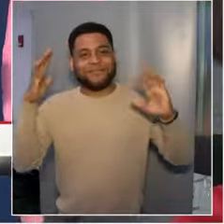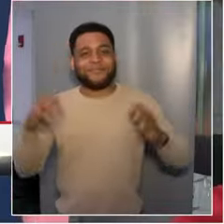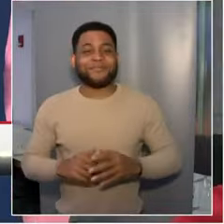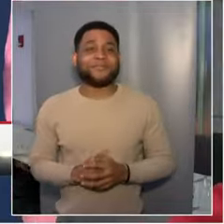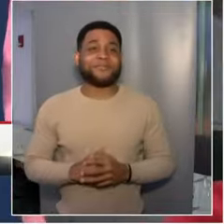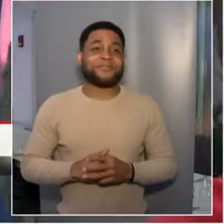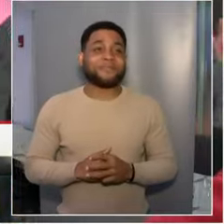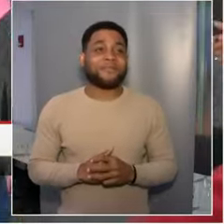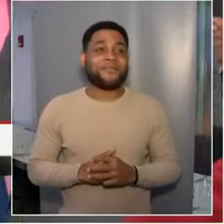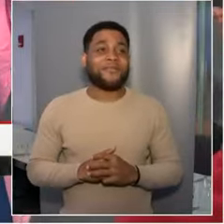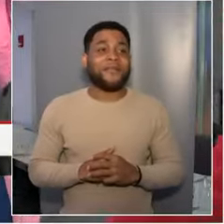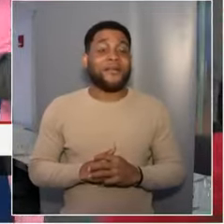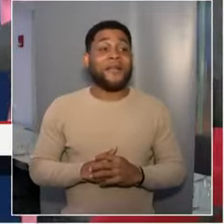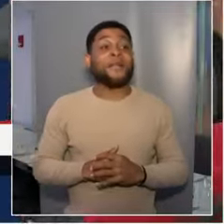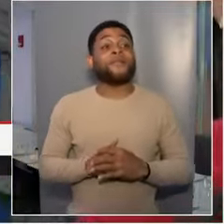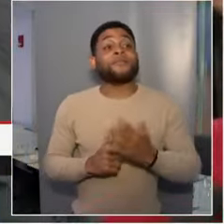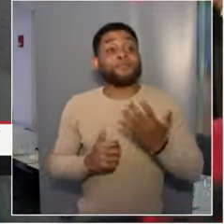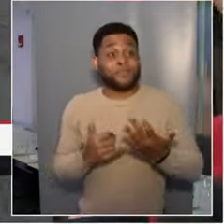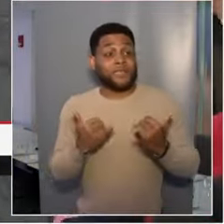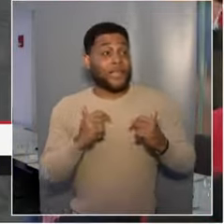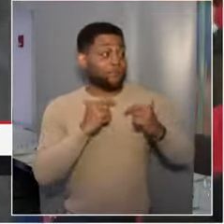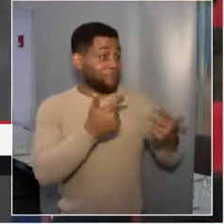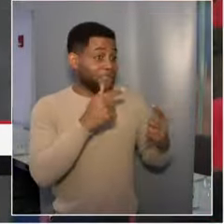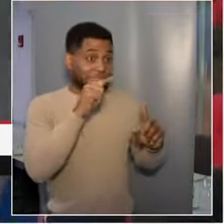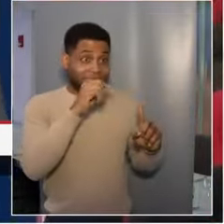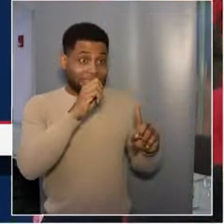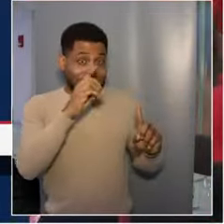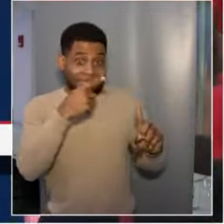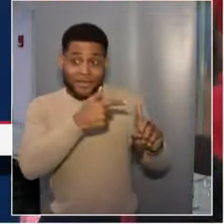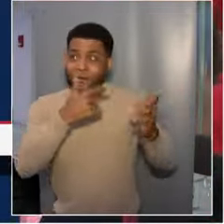So Ted, you have the floor.